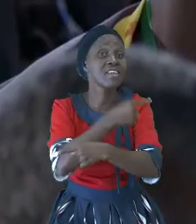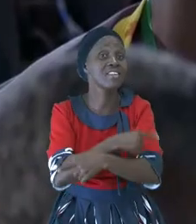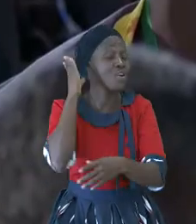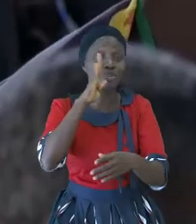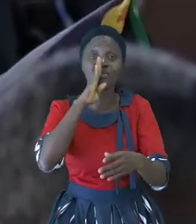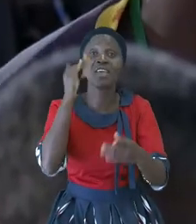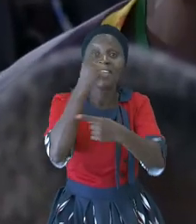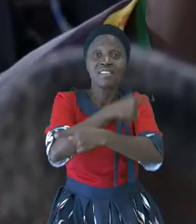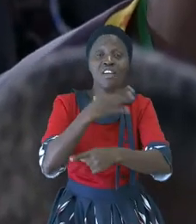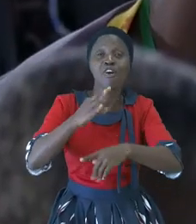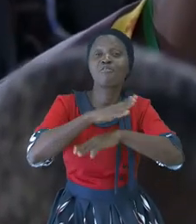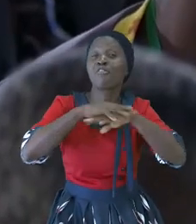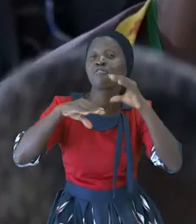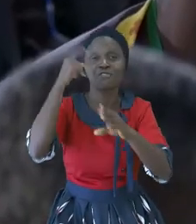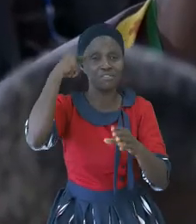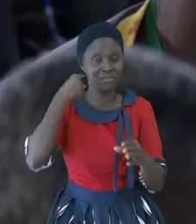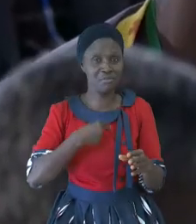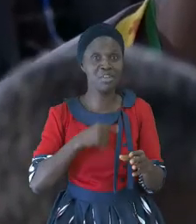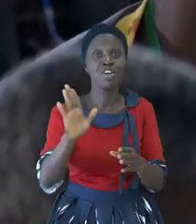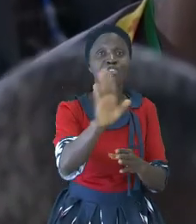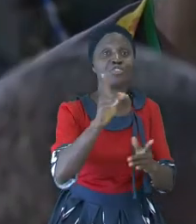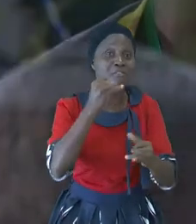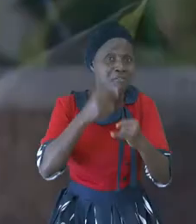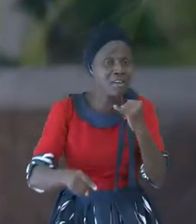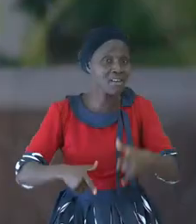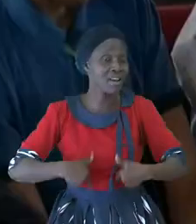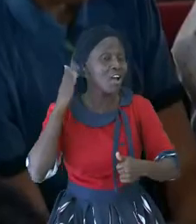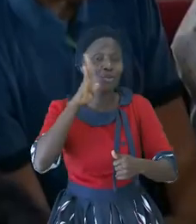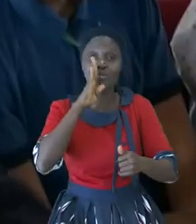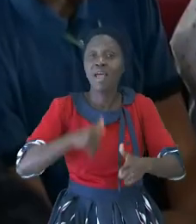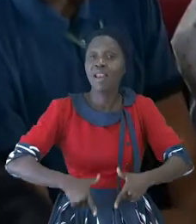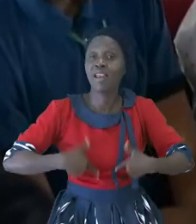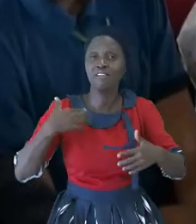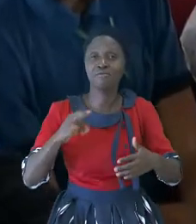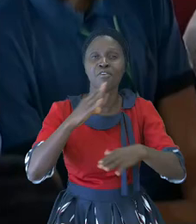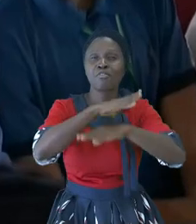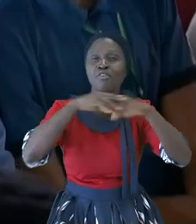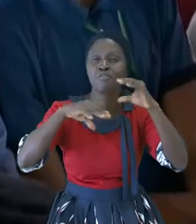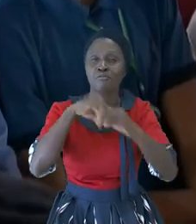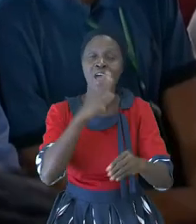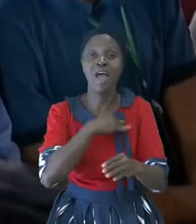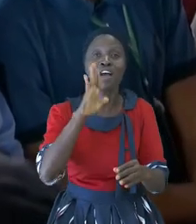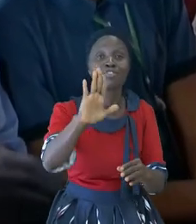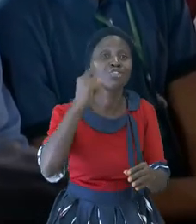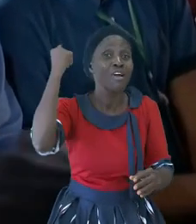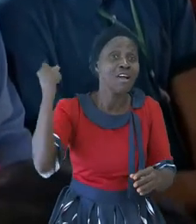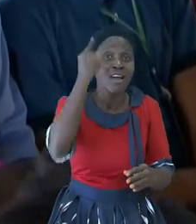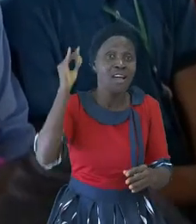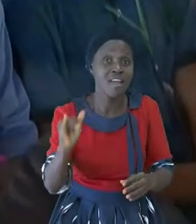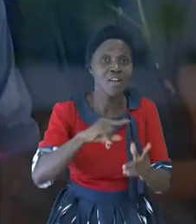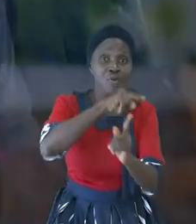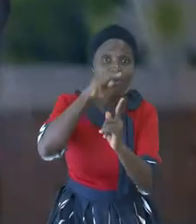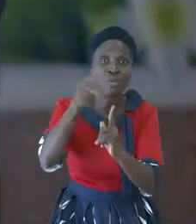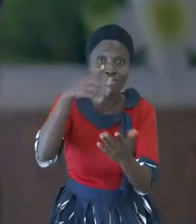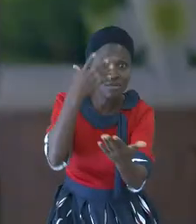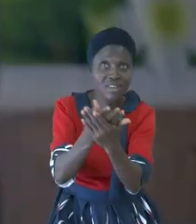comfort. Your final life will be a life of comfort. And your eternity, when you get over there to